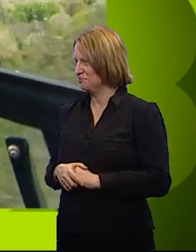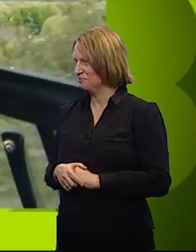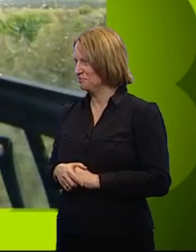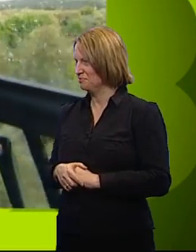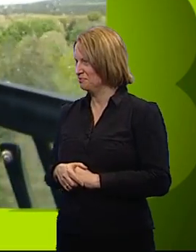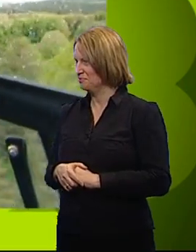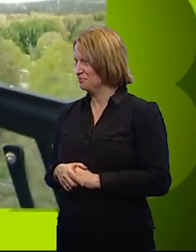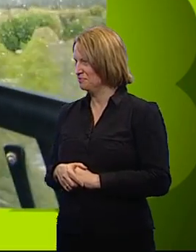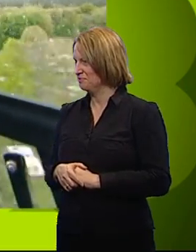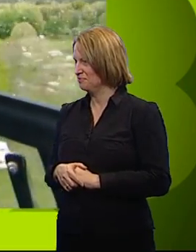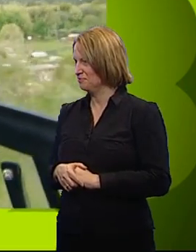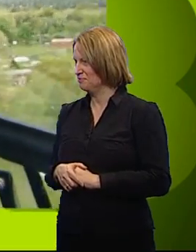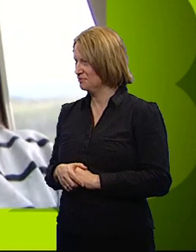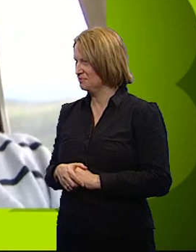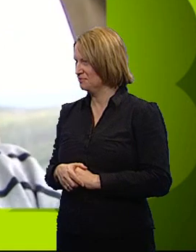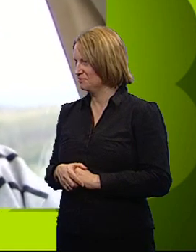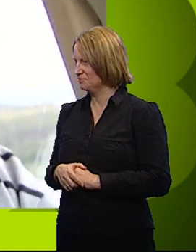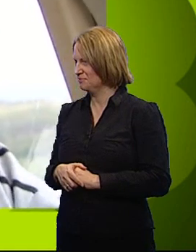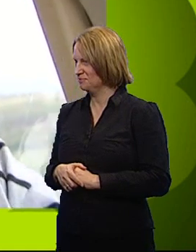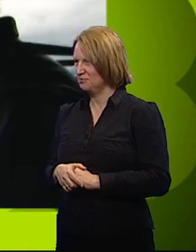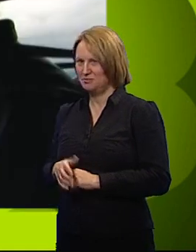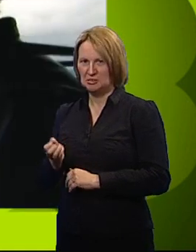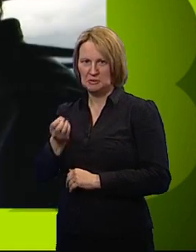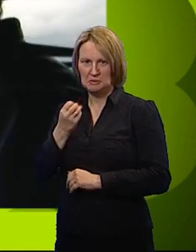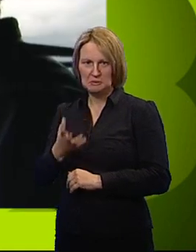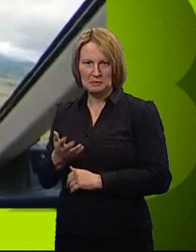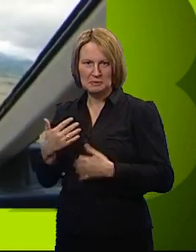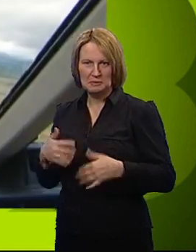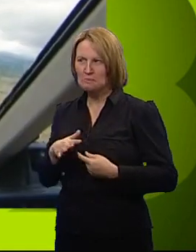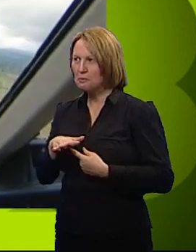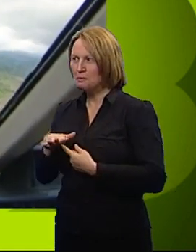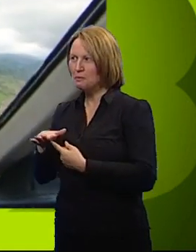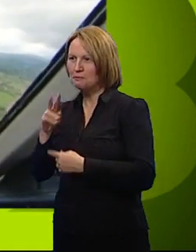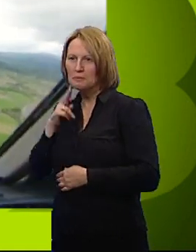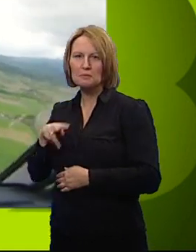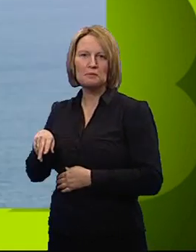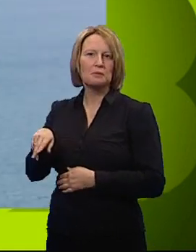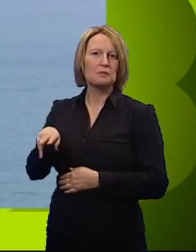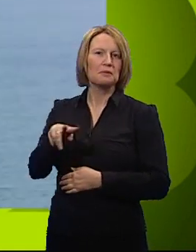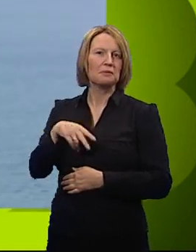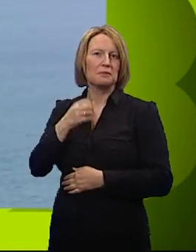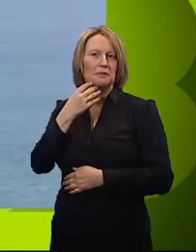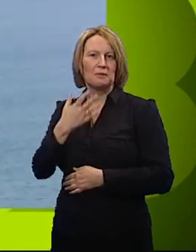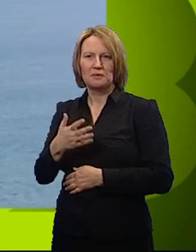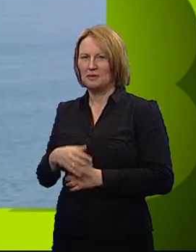is fantastic. This is absolutely beautiful. Right, looking 1-1 for Apple Ankle. Wow, look